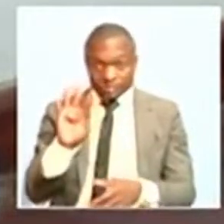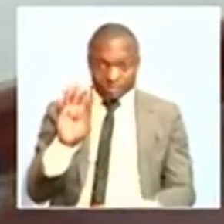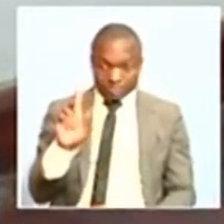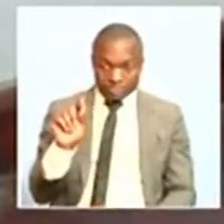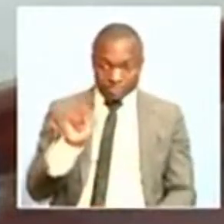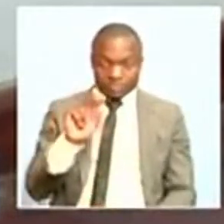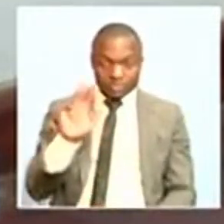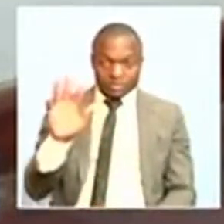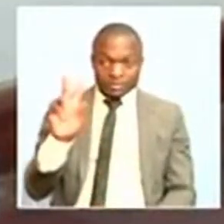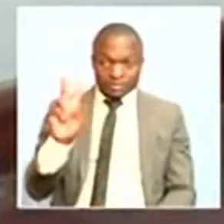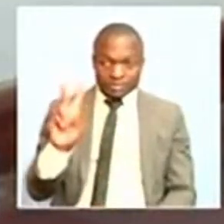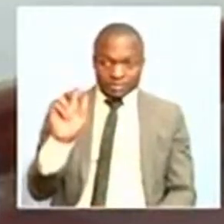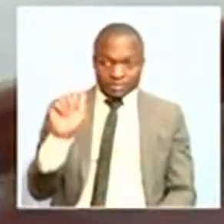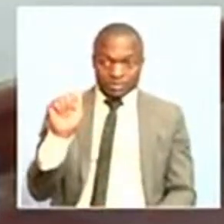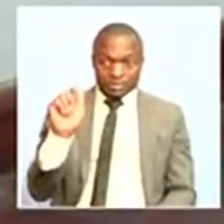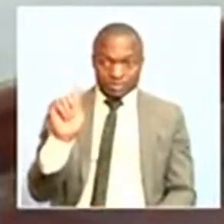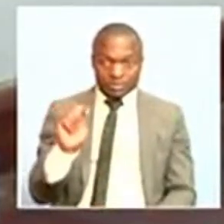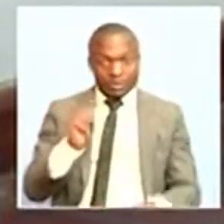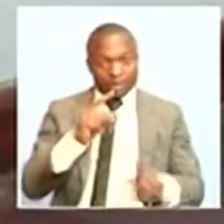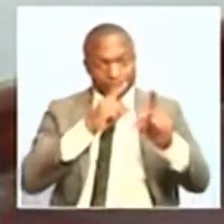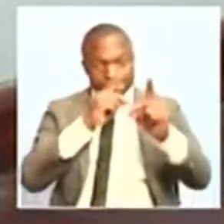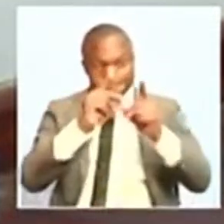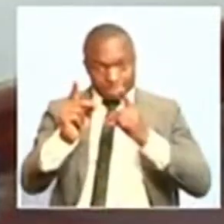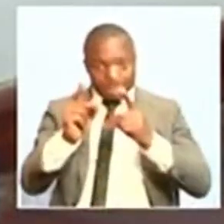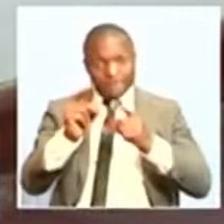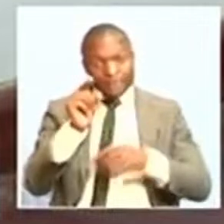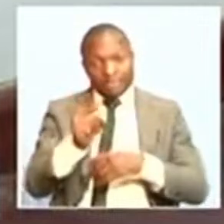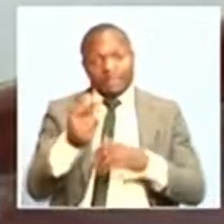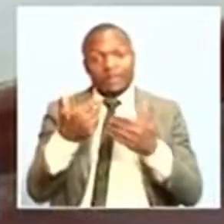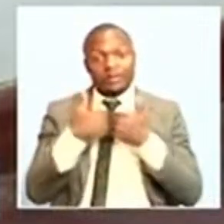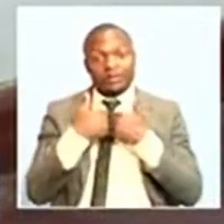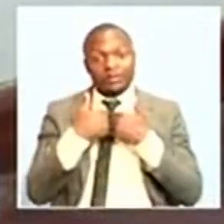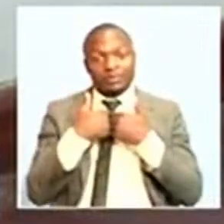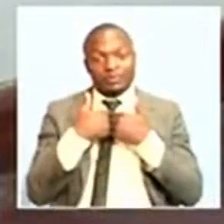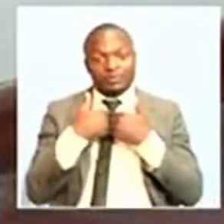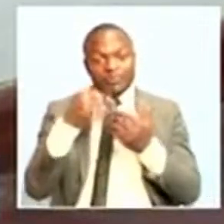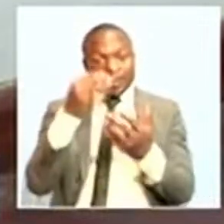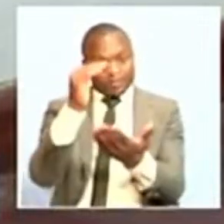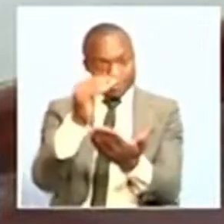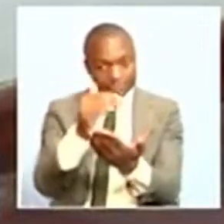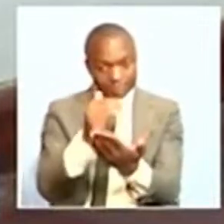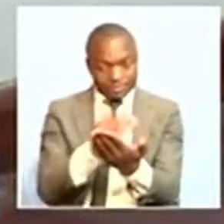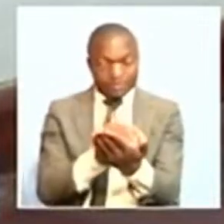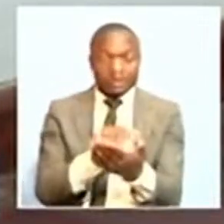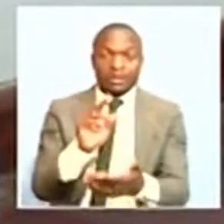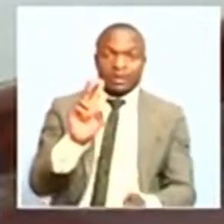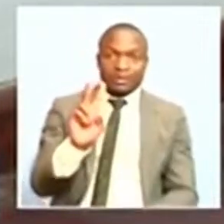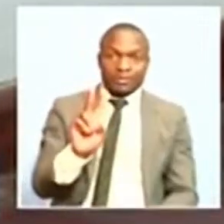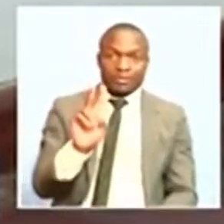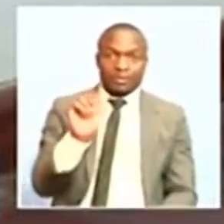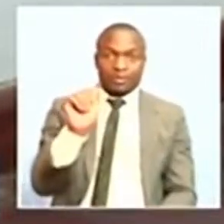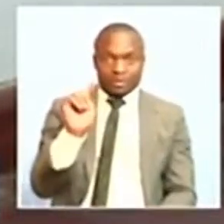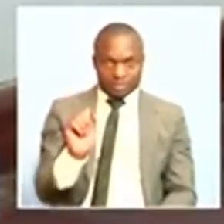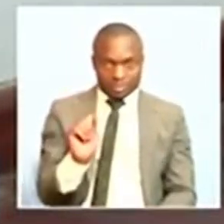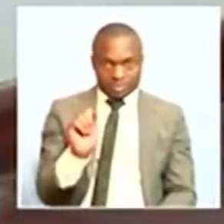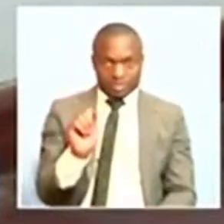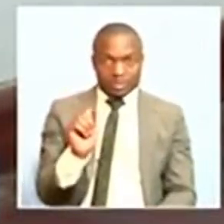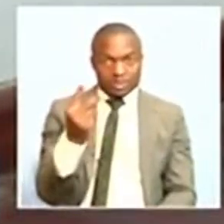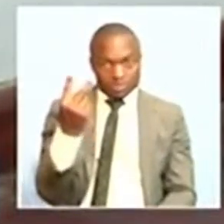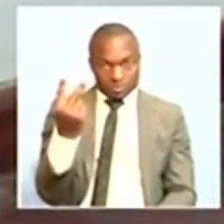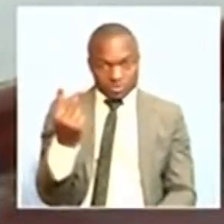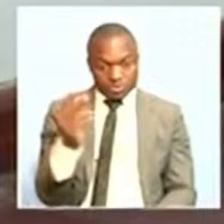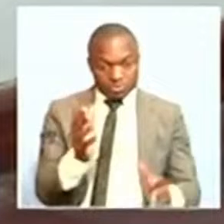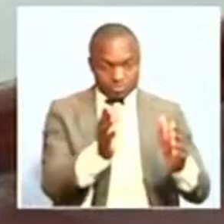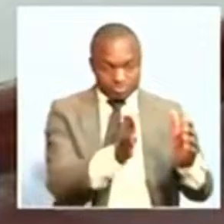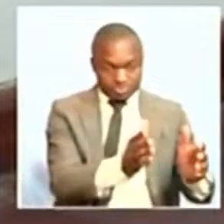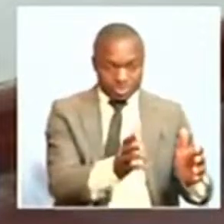2025 VAT estimates. There we have also broken down the VAT into two, because it